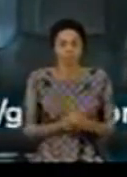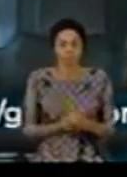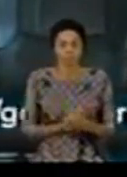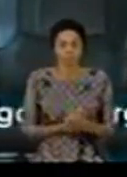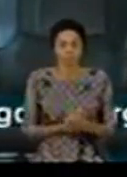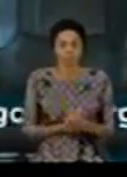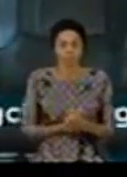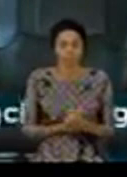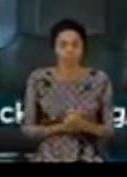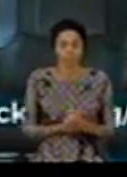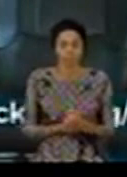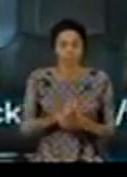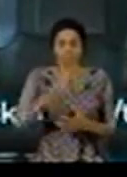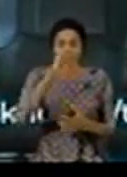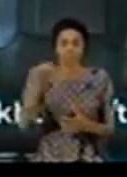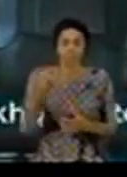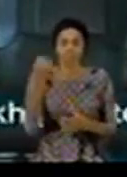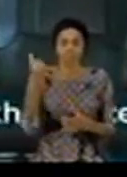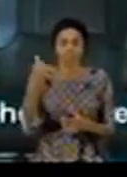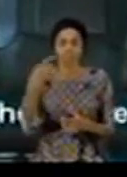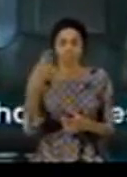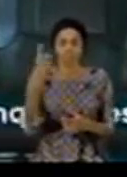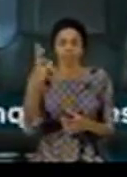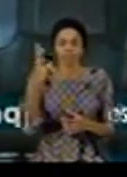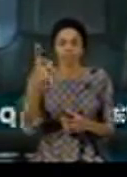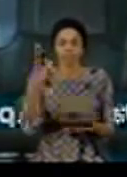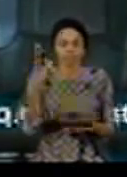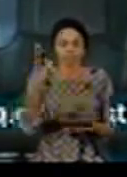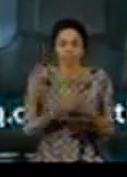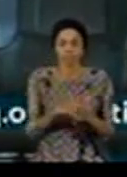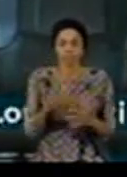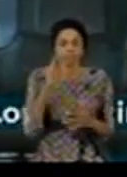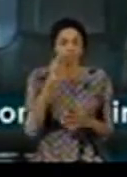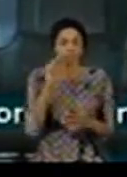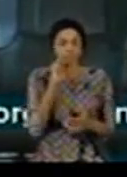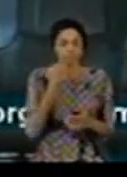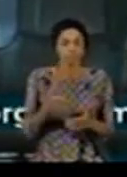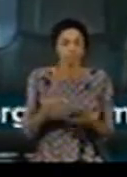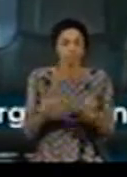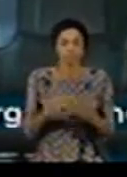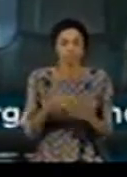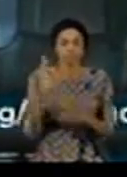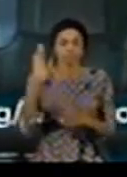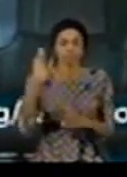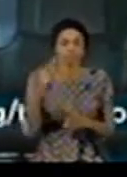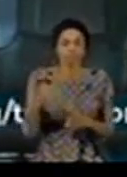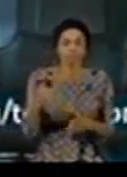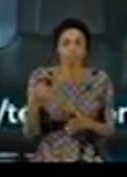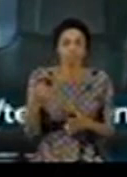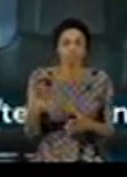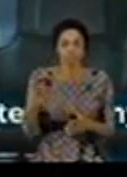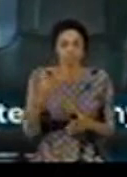Nigeria. I want to testify of the Lord's goodness unto my daughter who is not here.